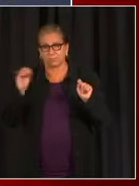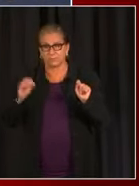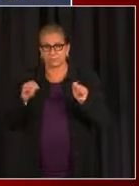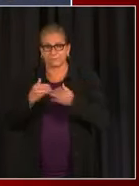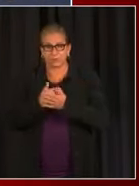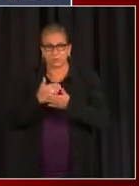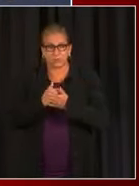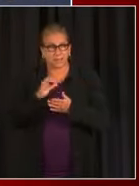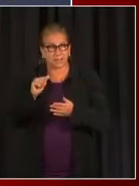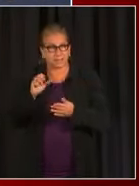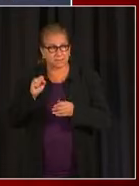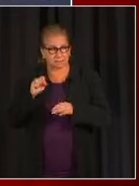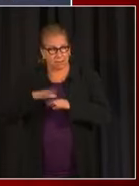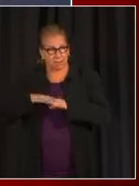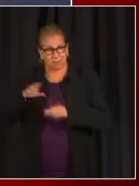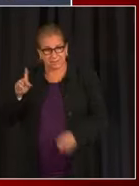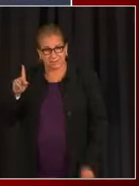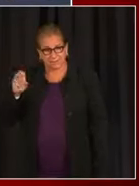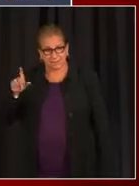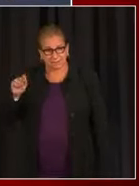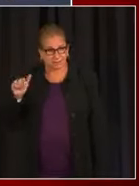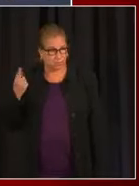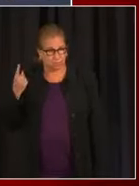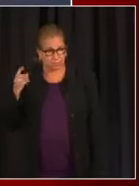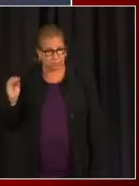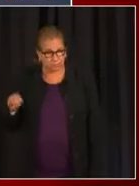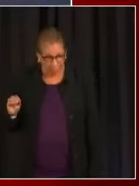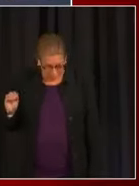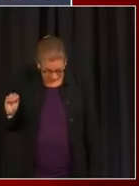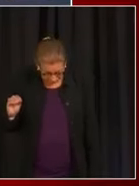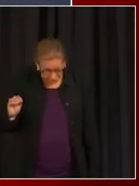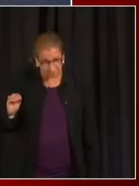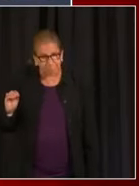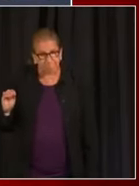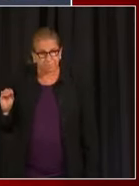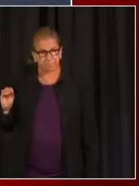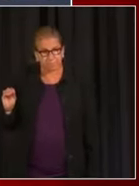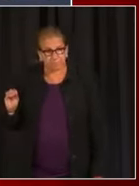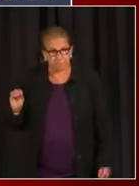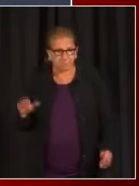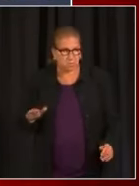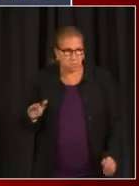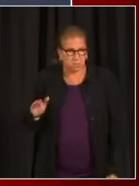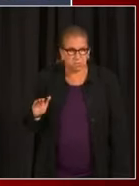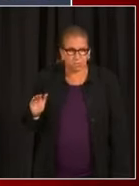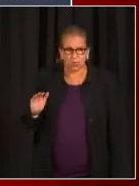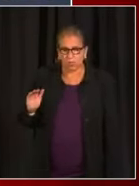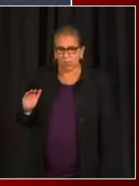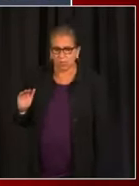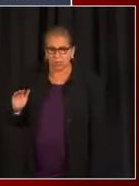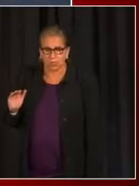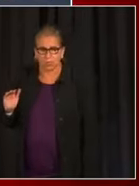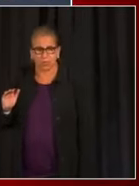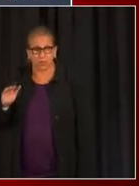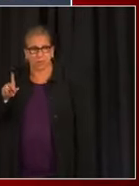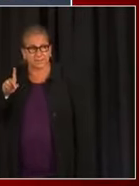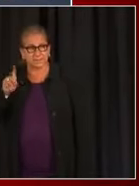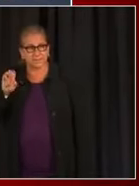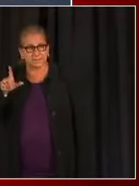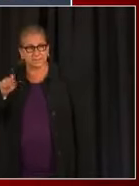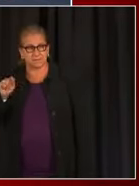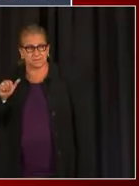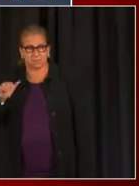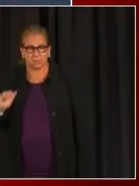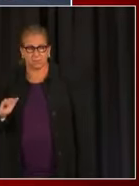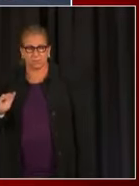I don't know if it was you, or I think it was actually Dr. Shaw in that briefing, acknowledged that there was a very low percentage of new test positives that were